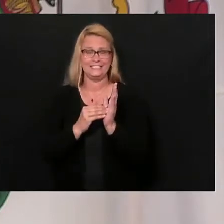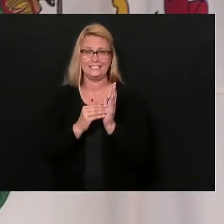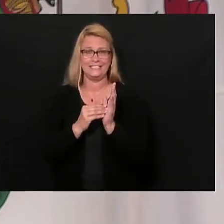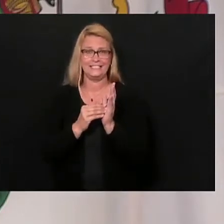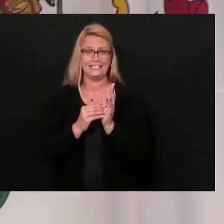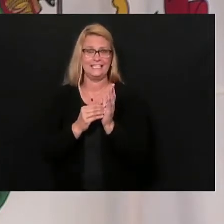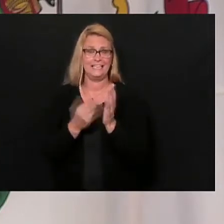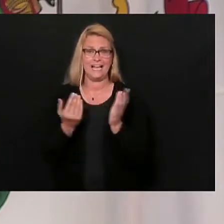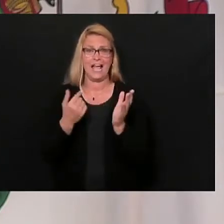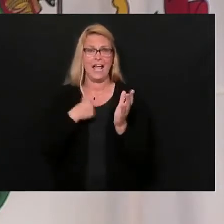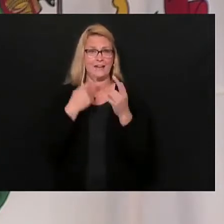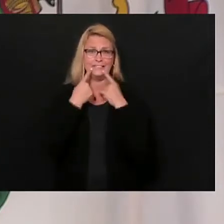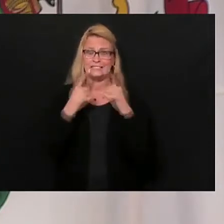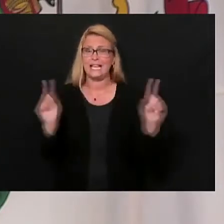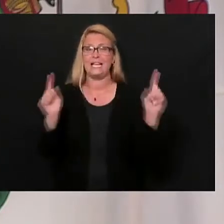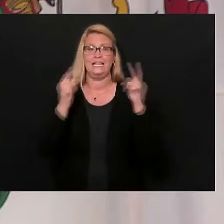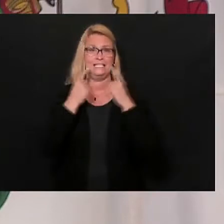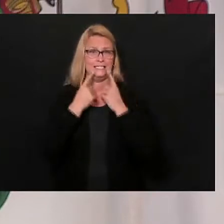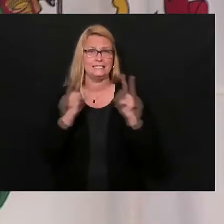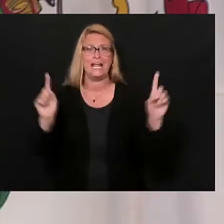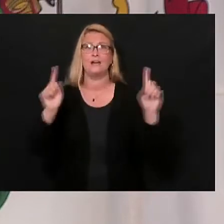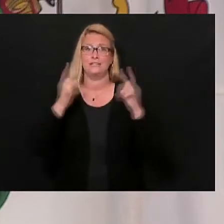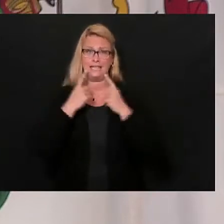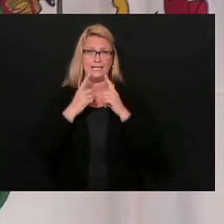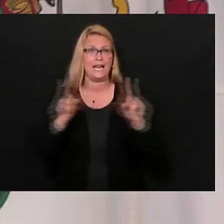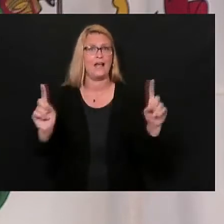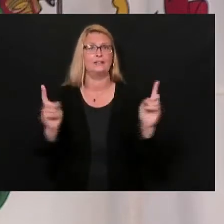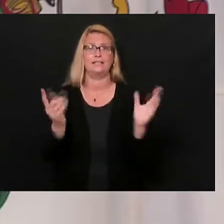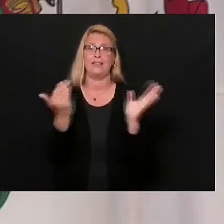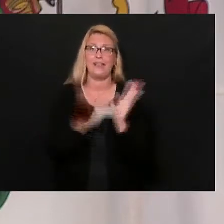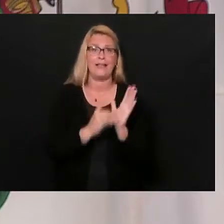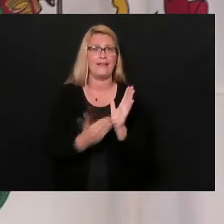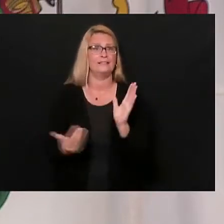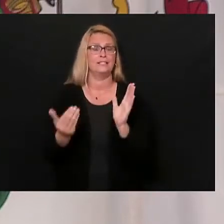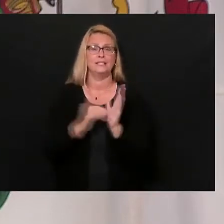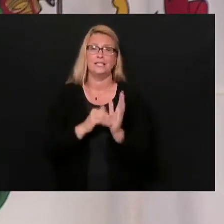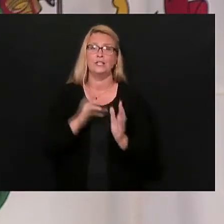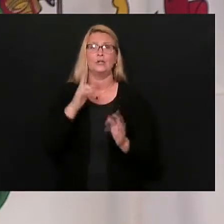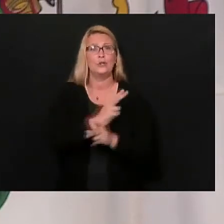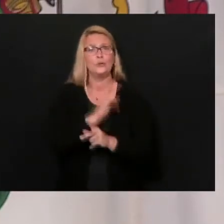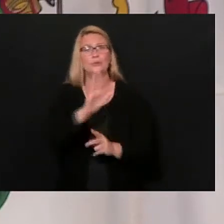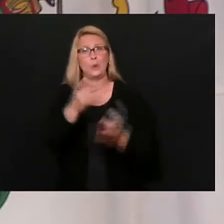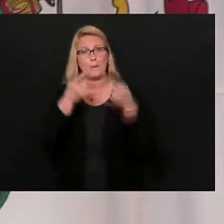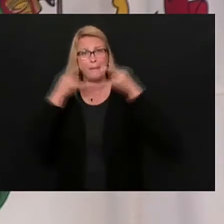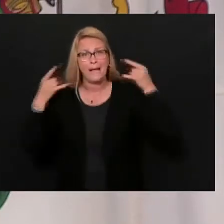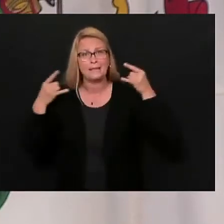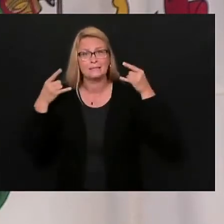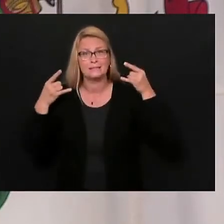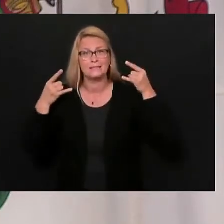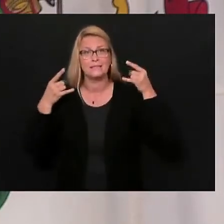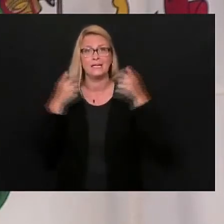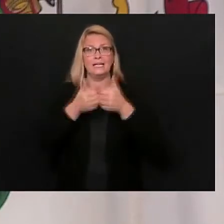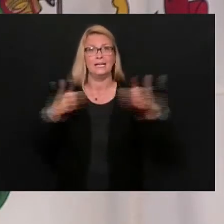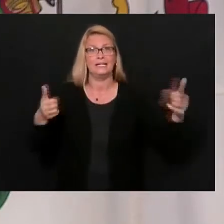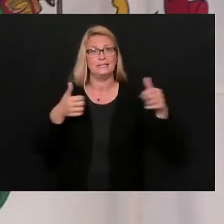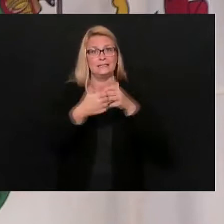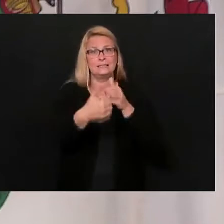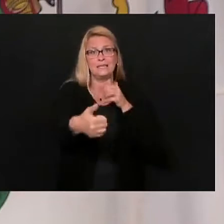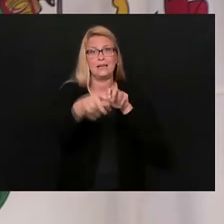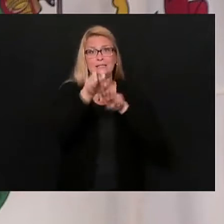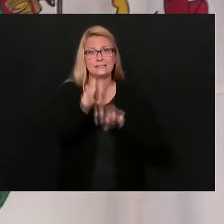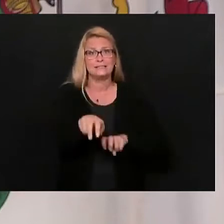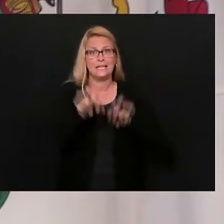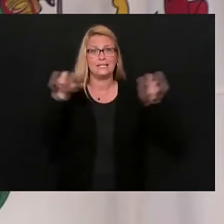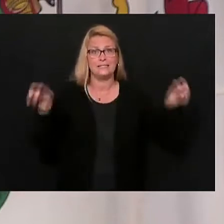continuing to repeat it. You've heard me 1,000 times about the pews and the mask, and please do that if you're going to go to church.